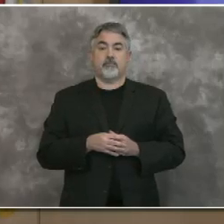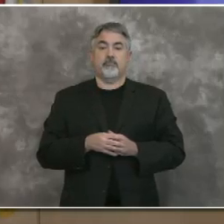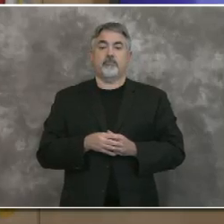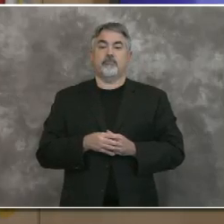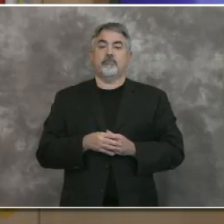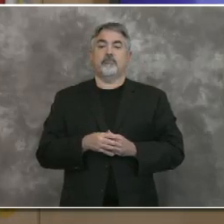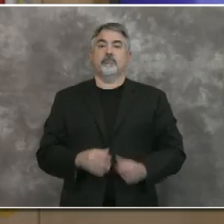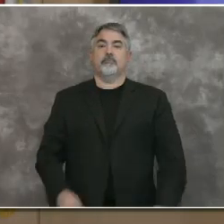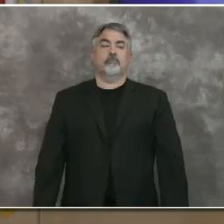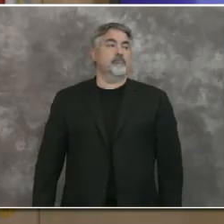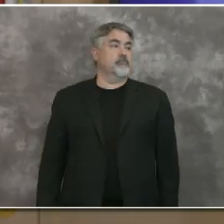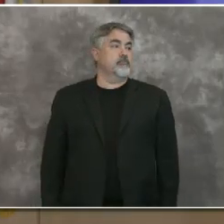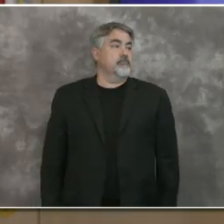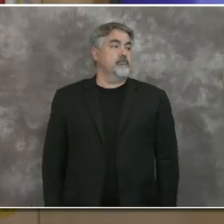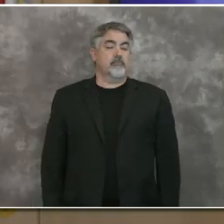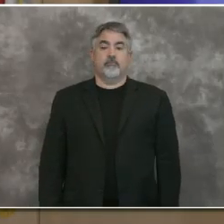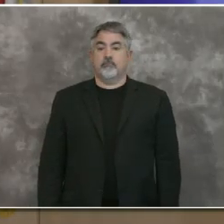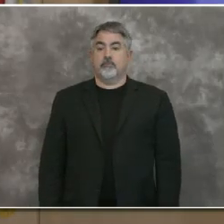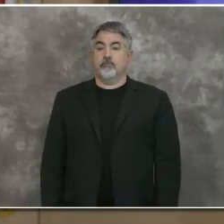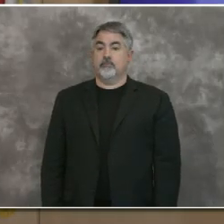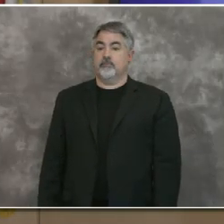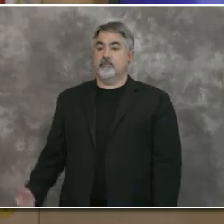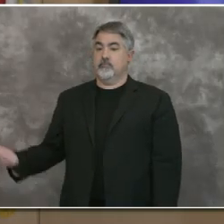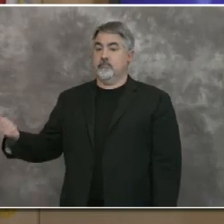Thank you, Dr. Wooten. We'll go to our first call.